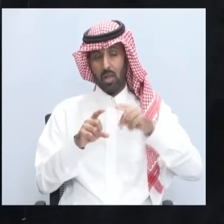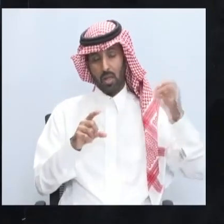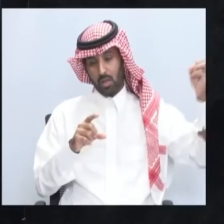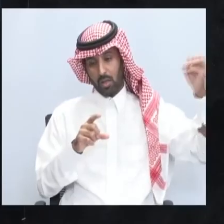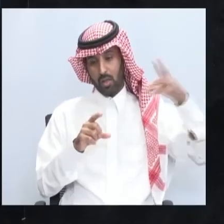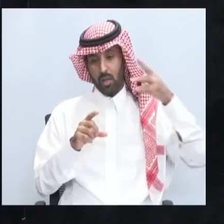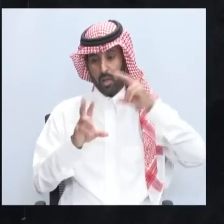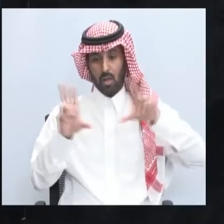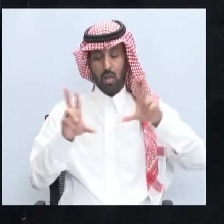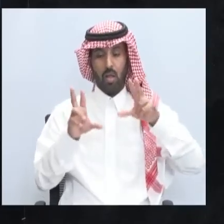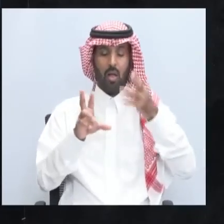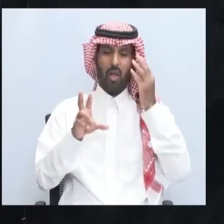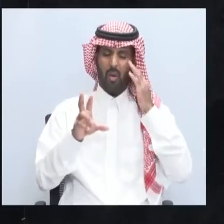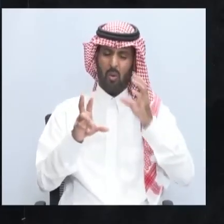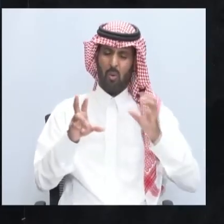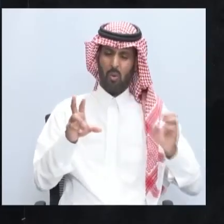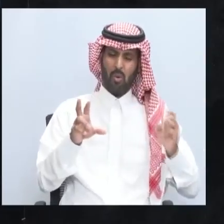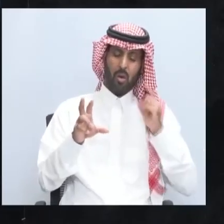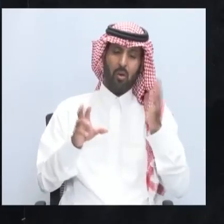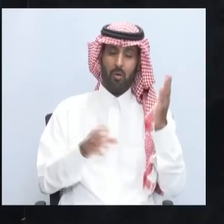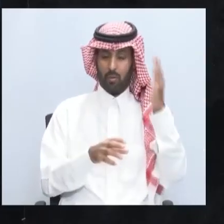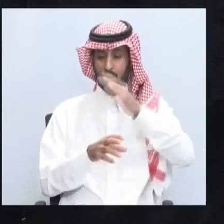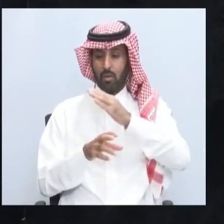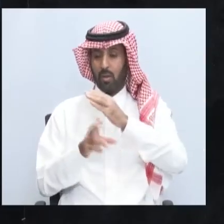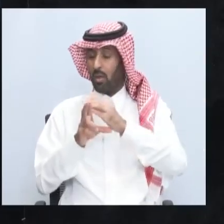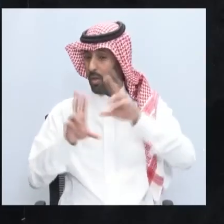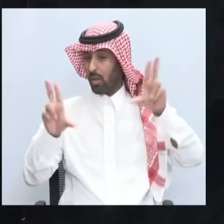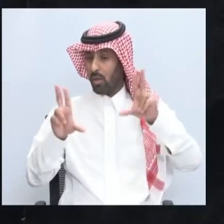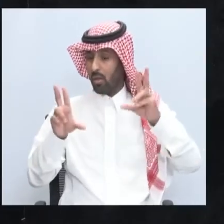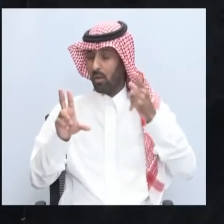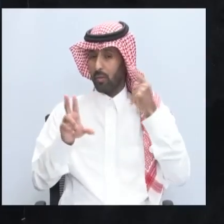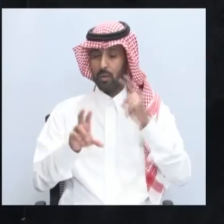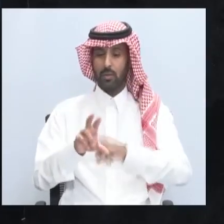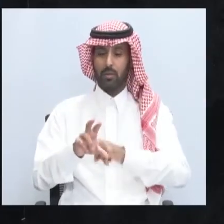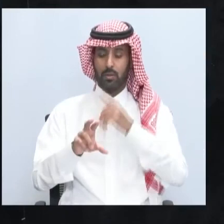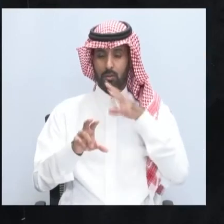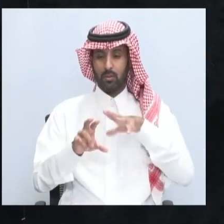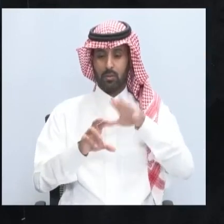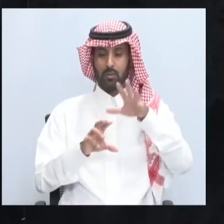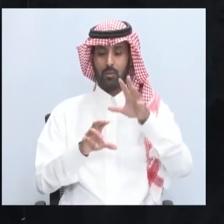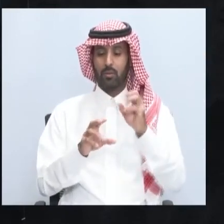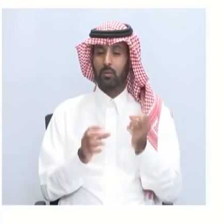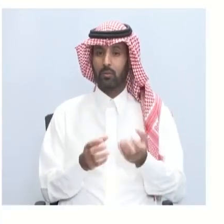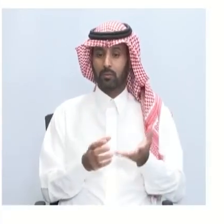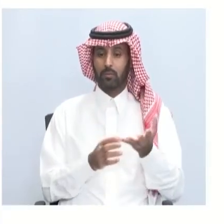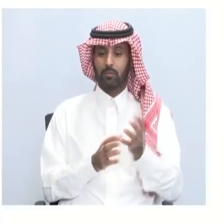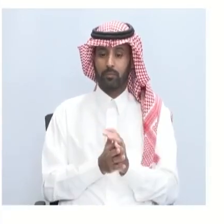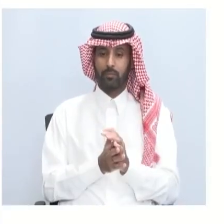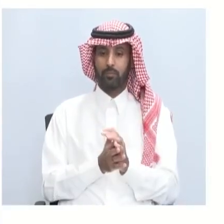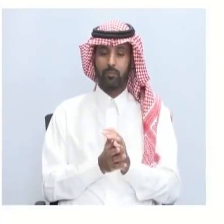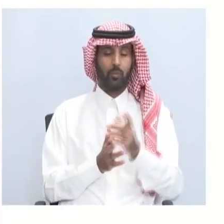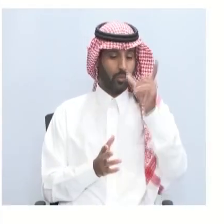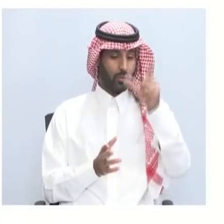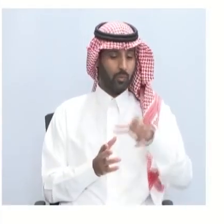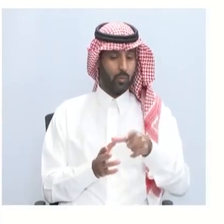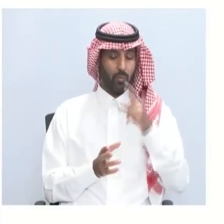a late night show or in the afternoon? So you have to decide that to choose your audience. Who will